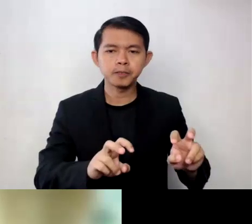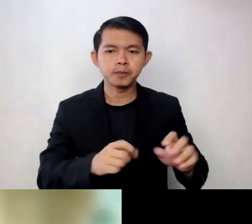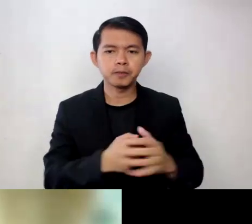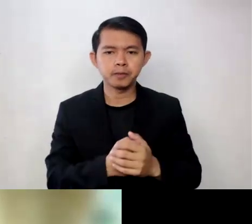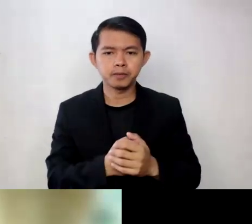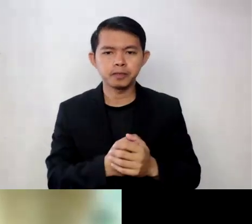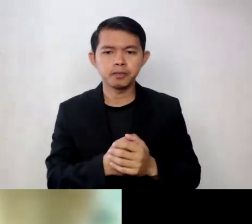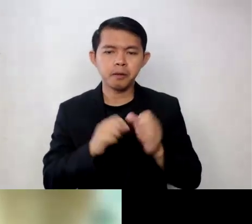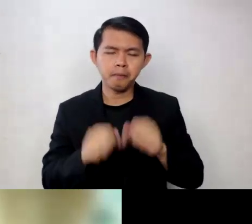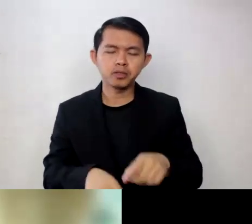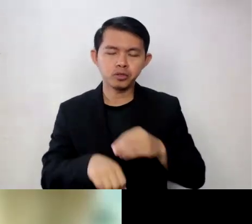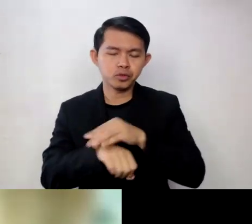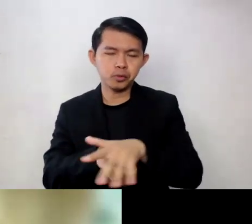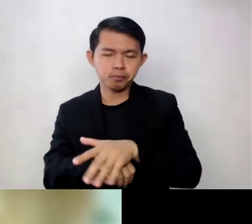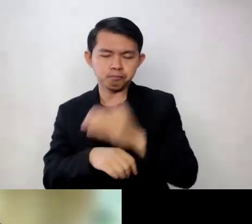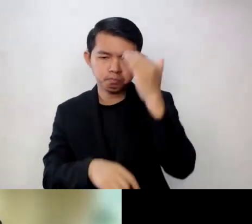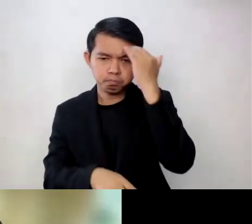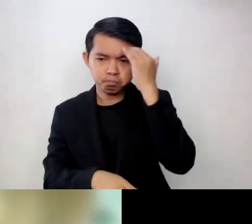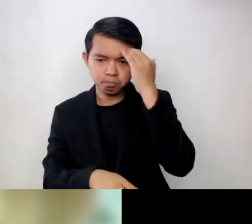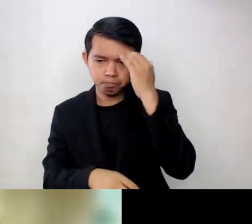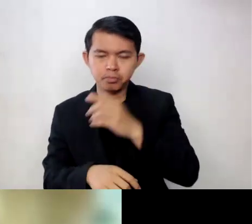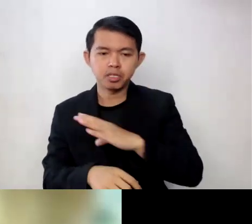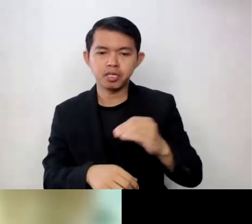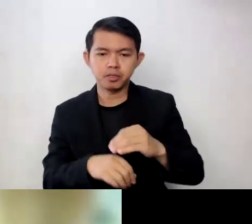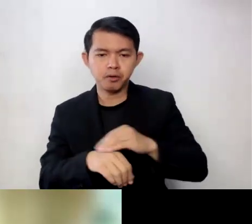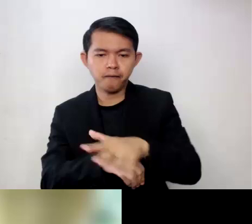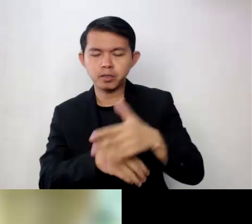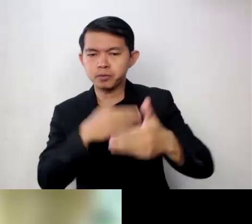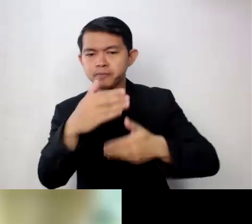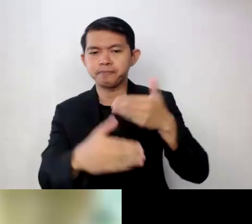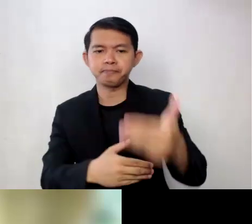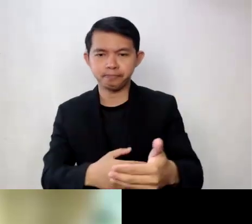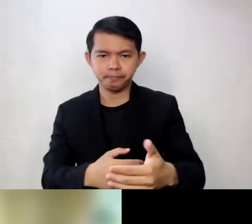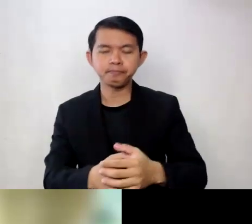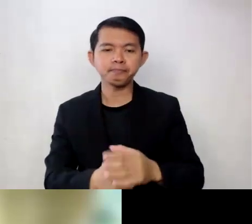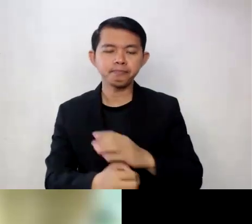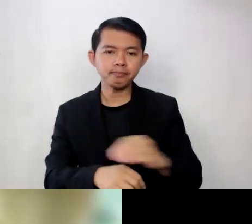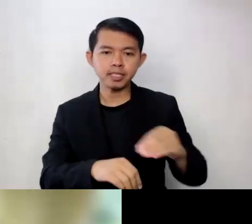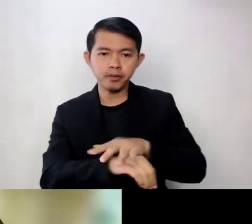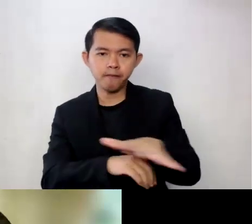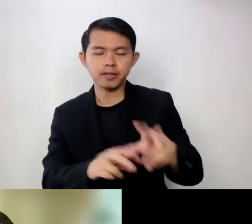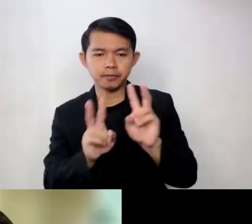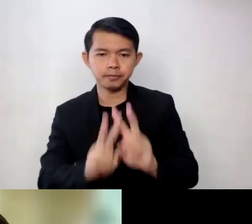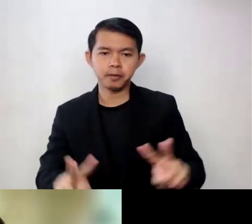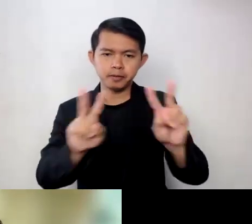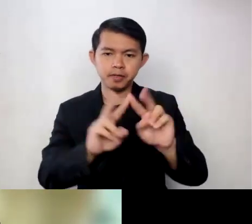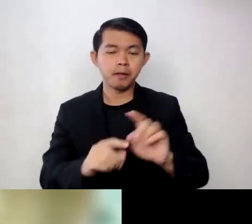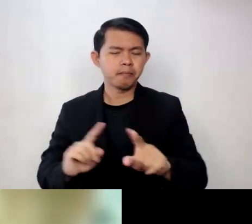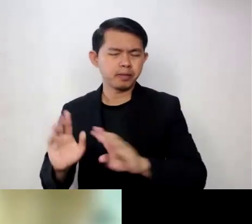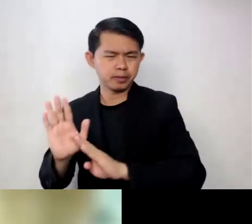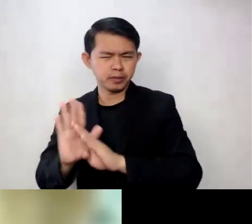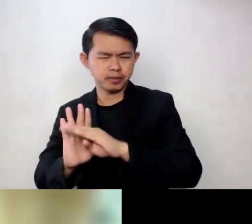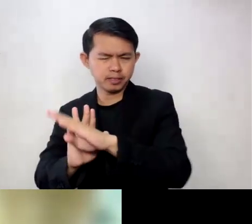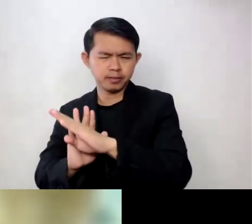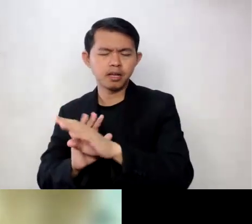produce knowledge that carries and perpetuates these same values. And sa statistics, medyo prevalent yung idea